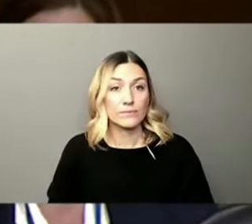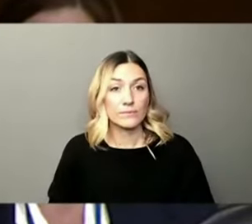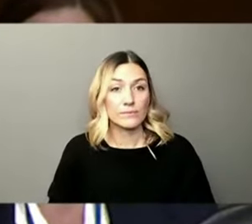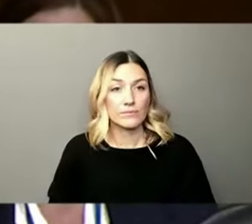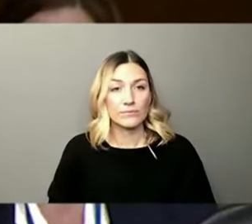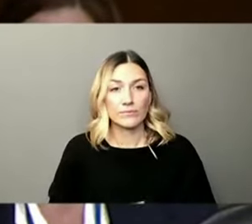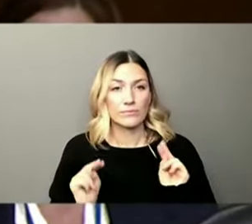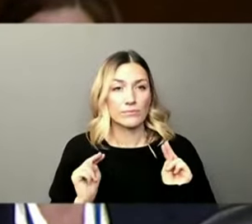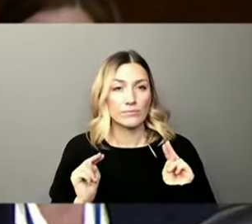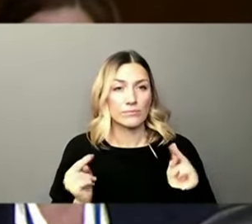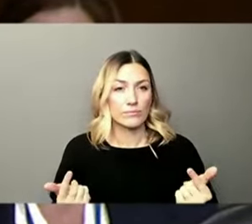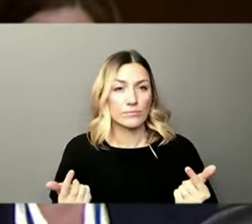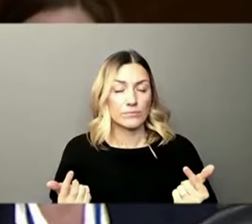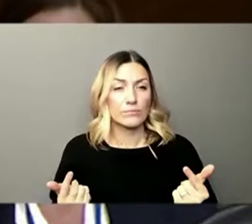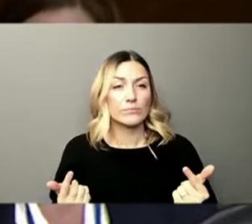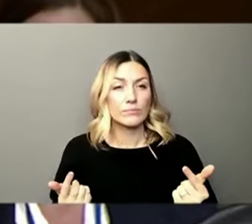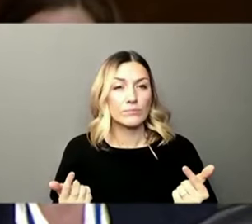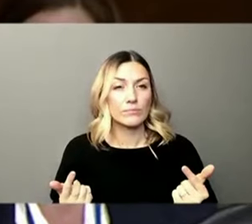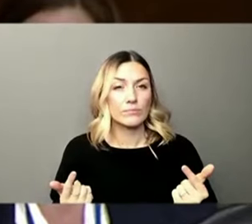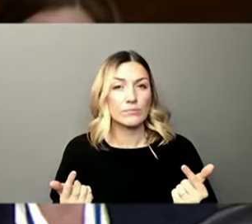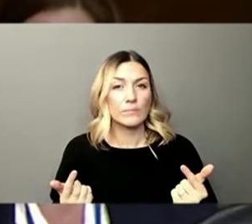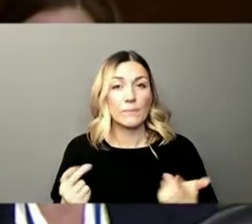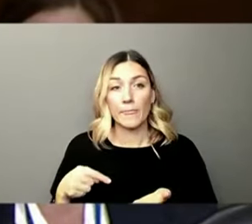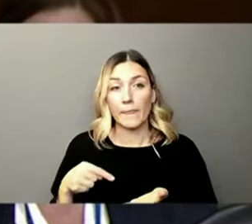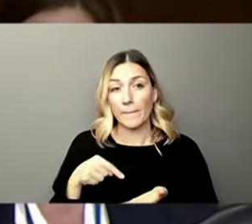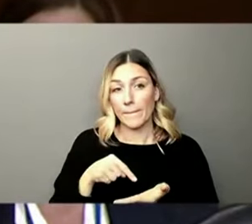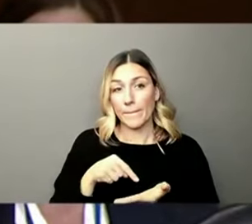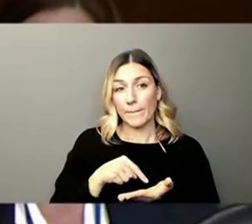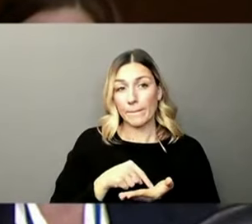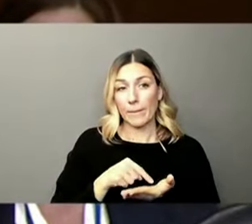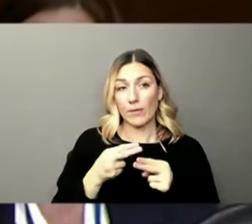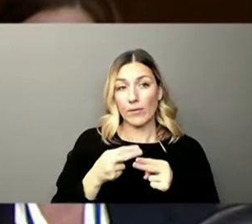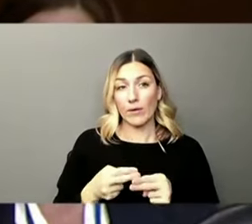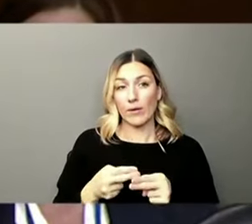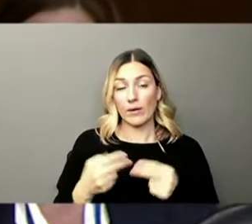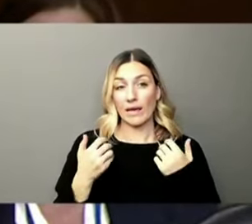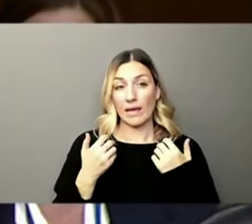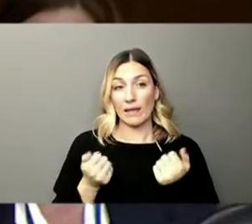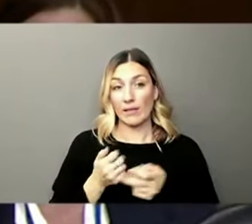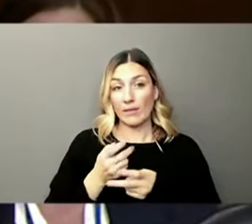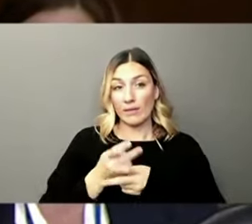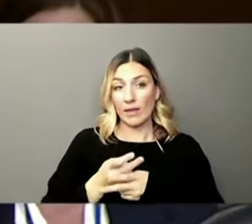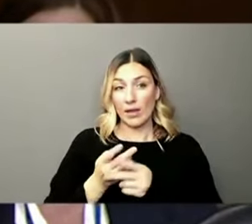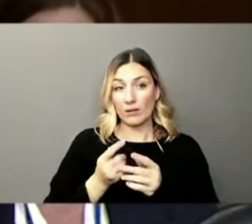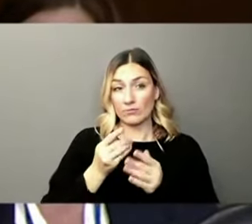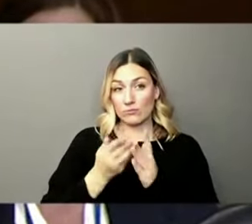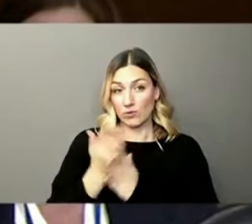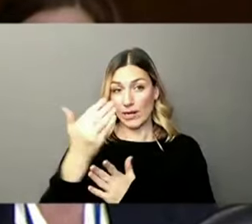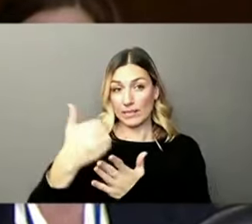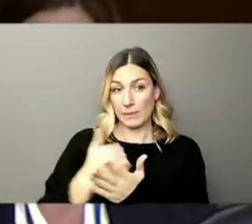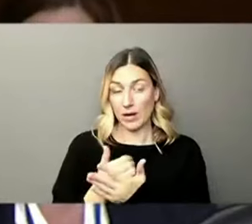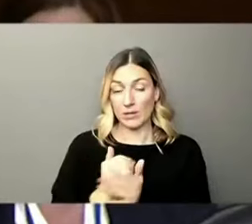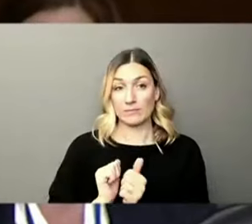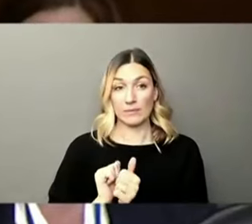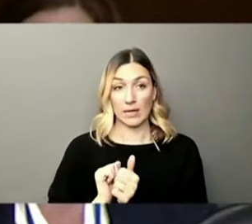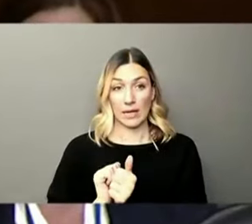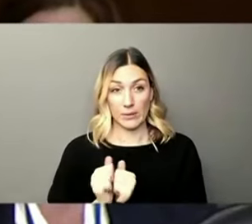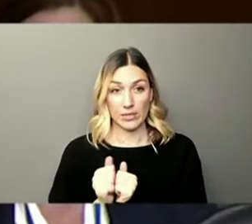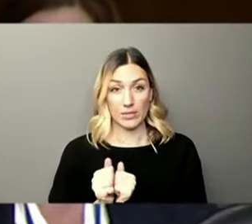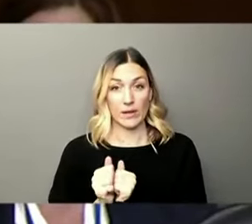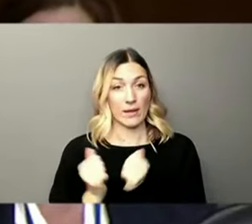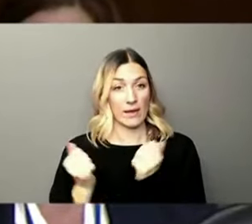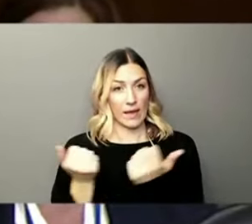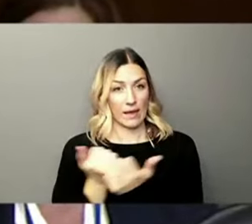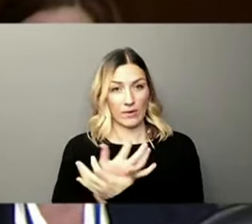good. We've got a bill called Healthcare Transparency, Competition, all the things I've been talking